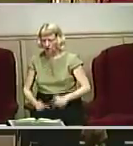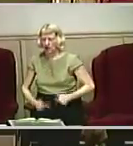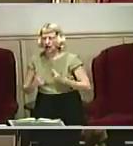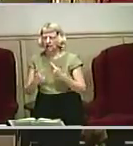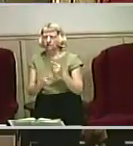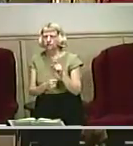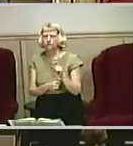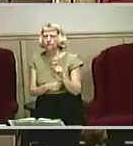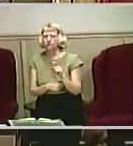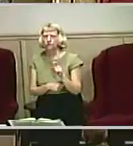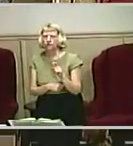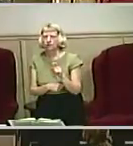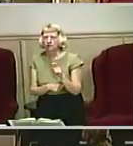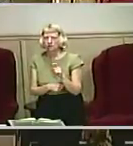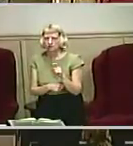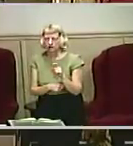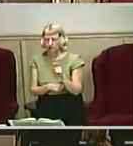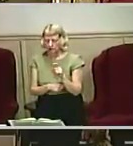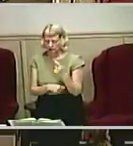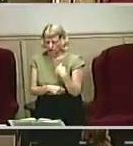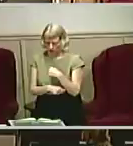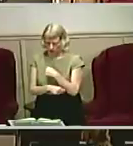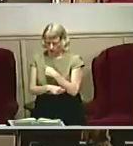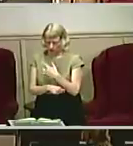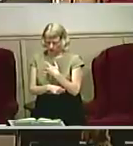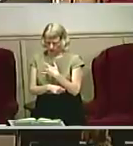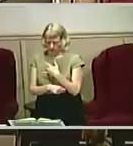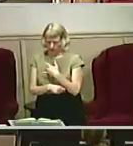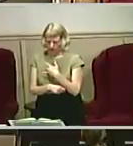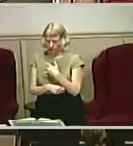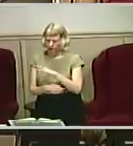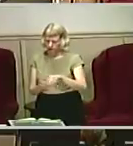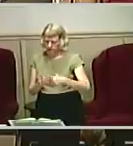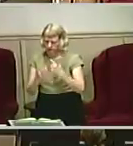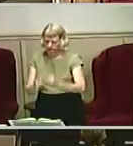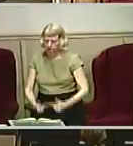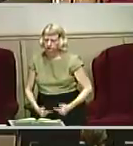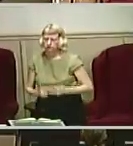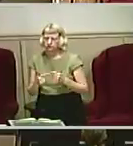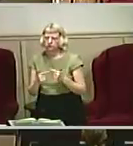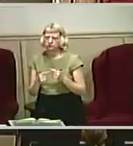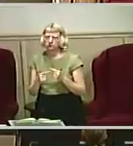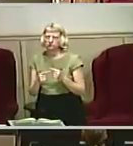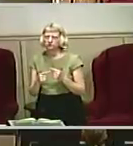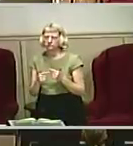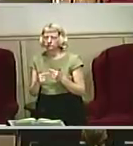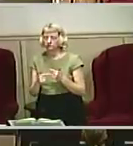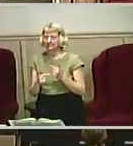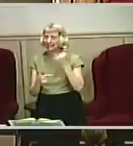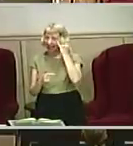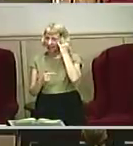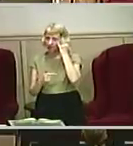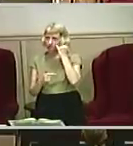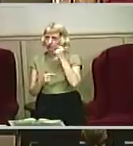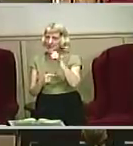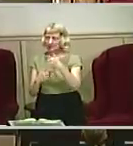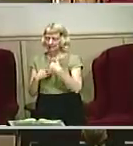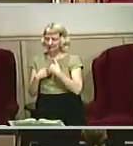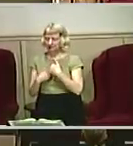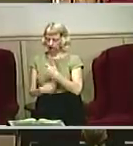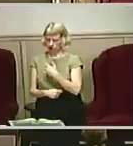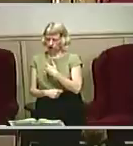life? Because if we're given our heart, that's every aspect of our life. If we're given our heart, are we trusting in